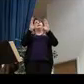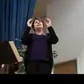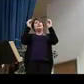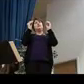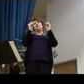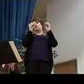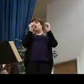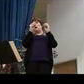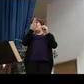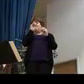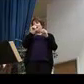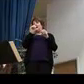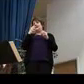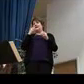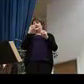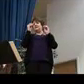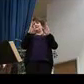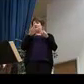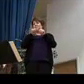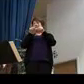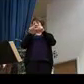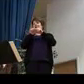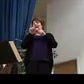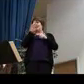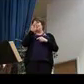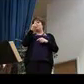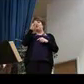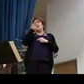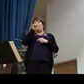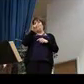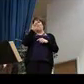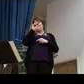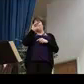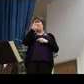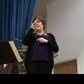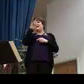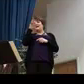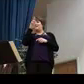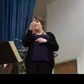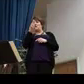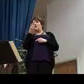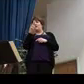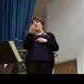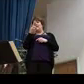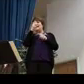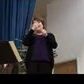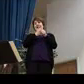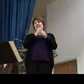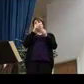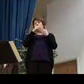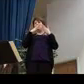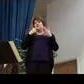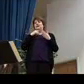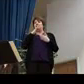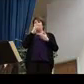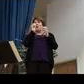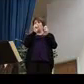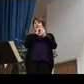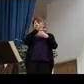see Rachel. In fact, each of these students I spoke with, including Michael,